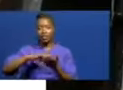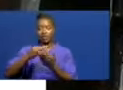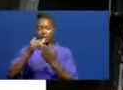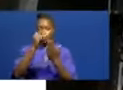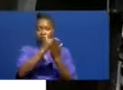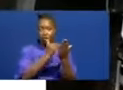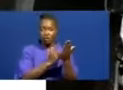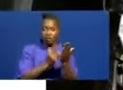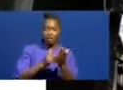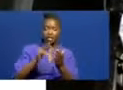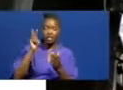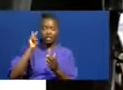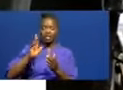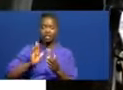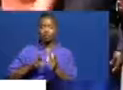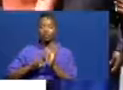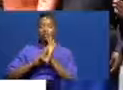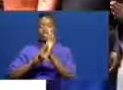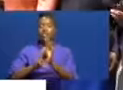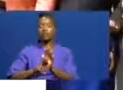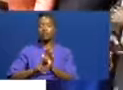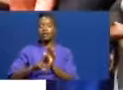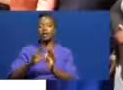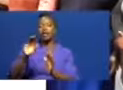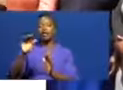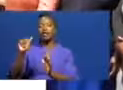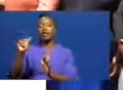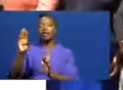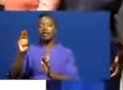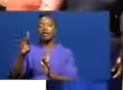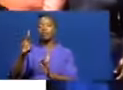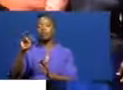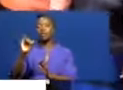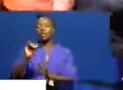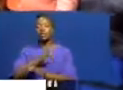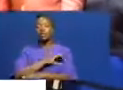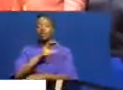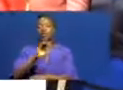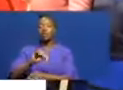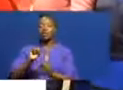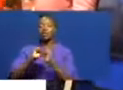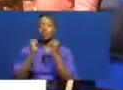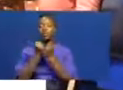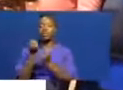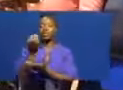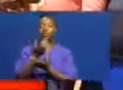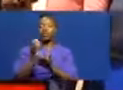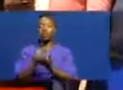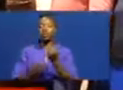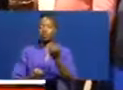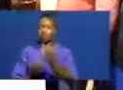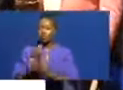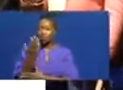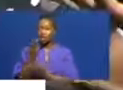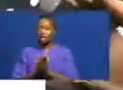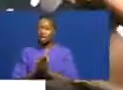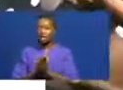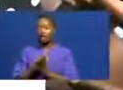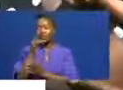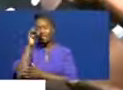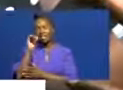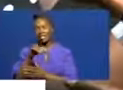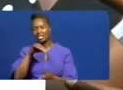by Kisii Women Representative Doris Aburi in a bid to empower them for socio-economic growth. Kuna vile tunachukulia kwamba